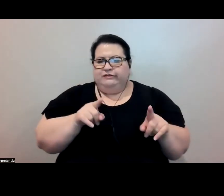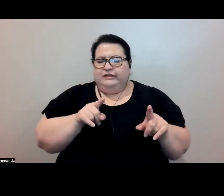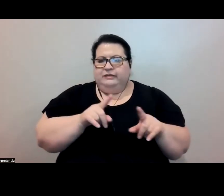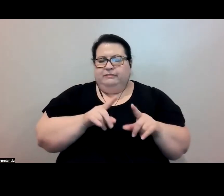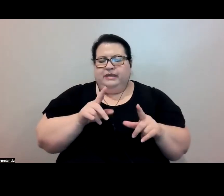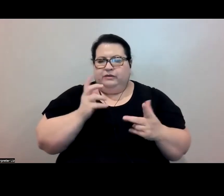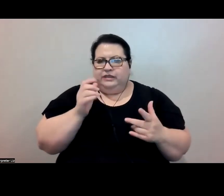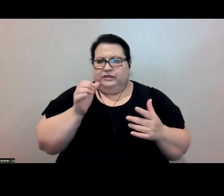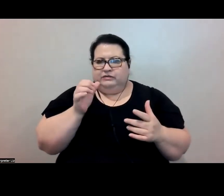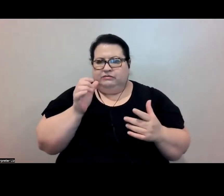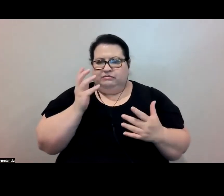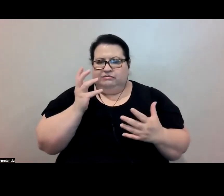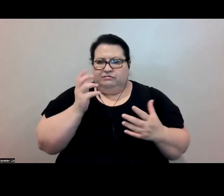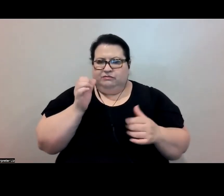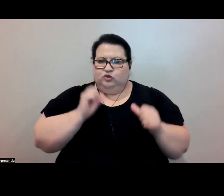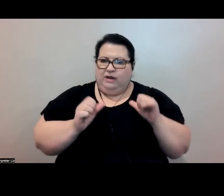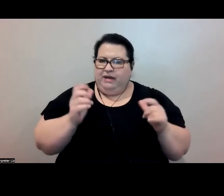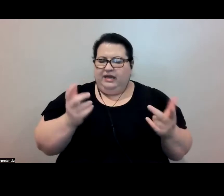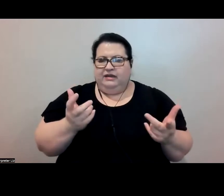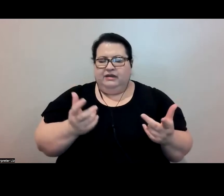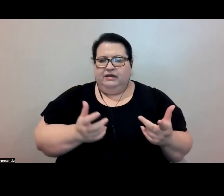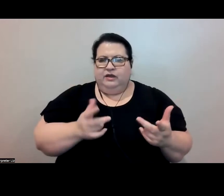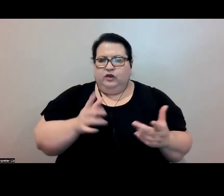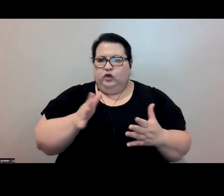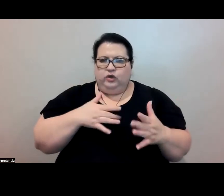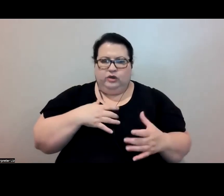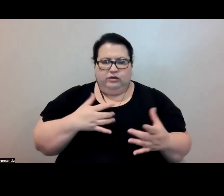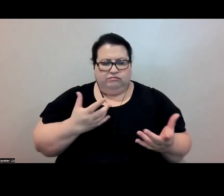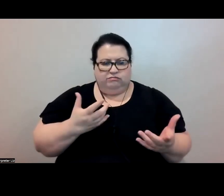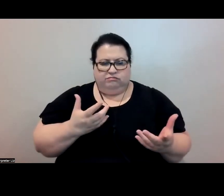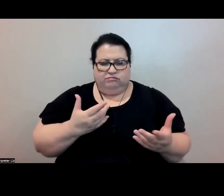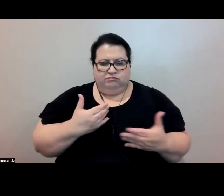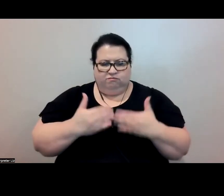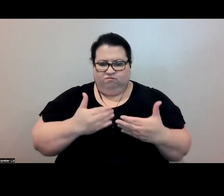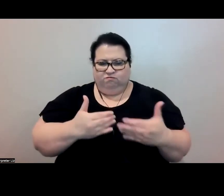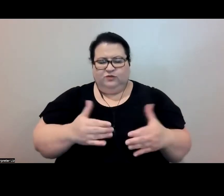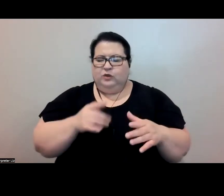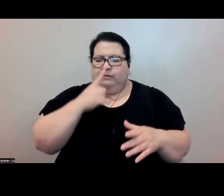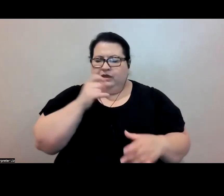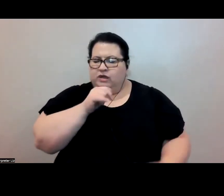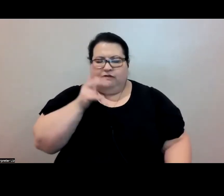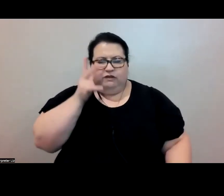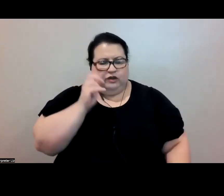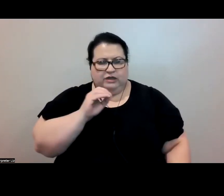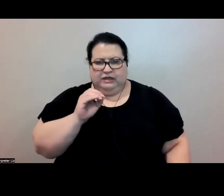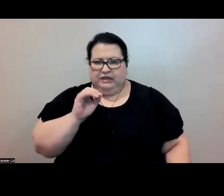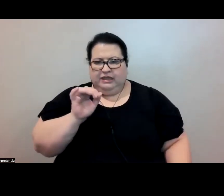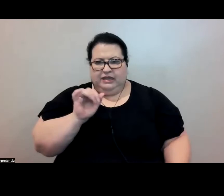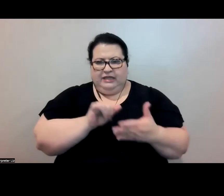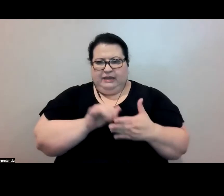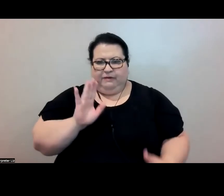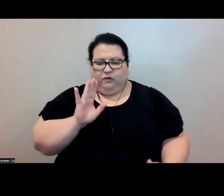quite dramatic. And of course, your adrenaline is going full tilt because you haven't heard anything like